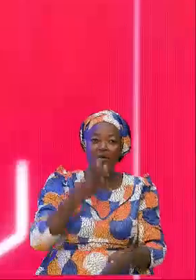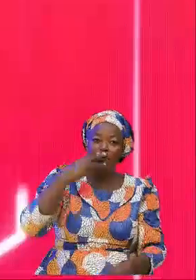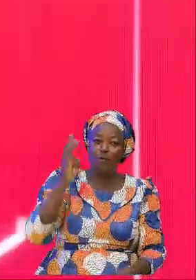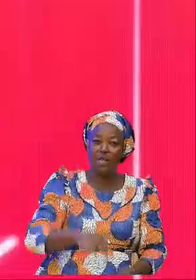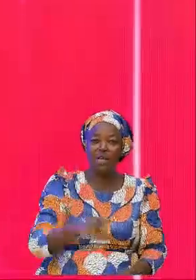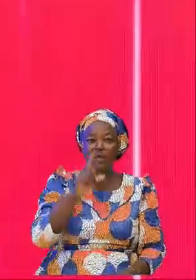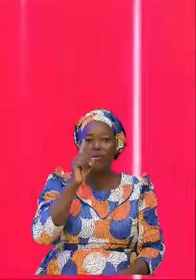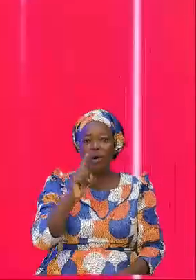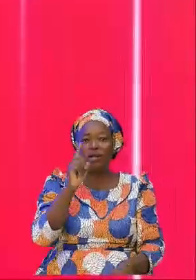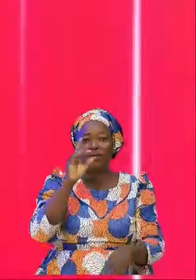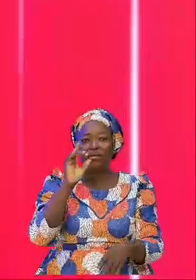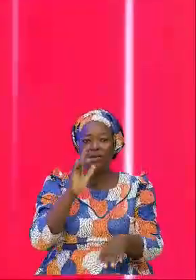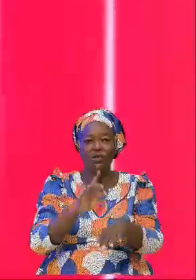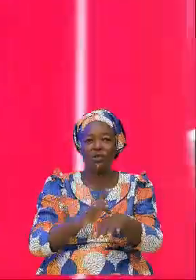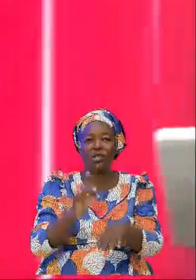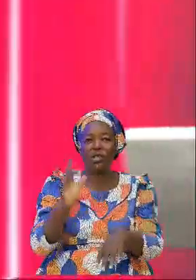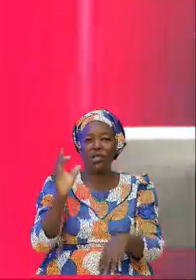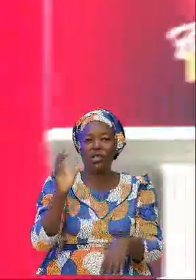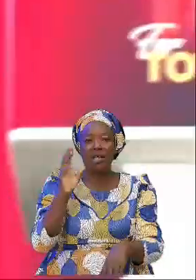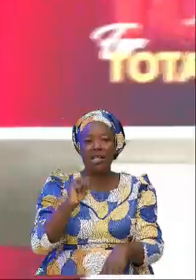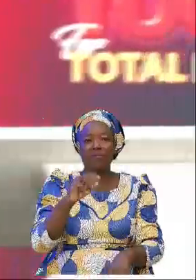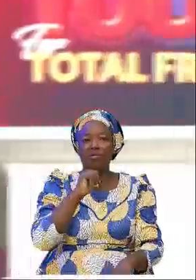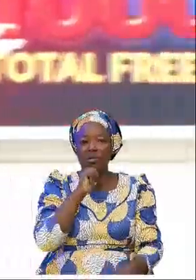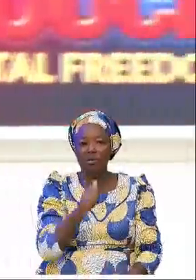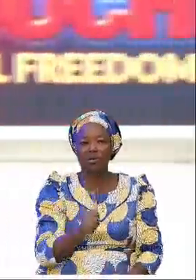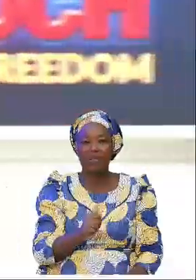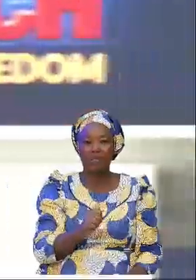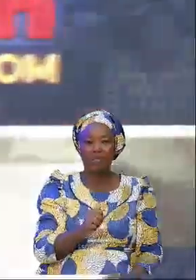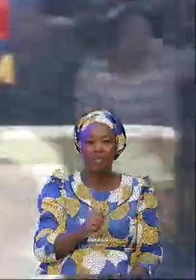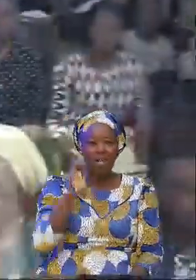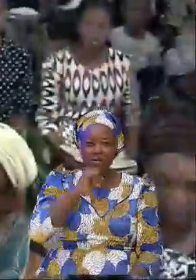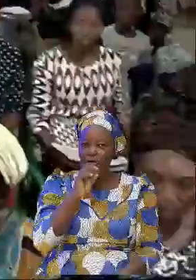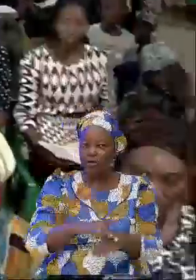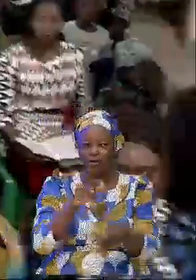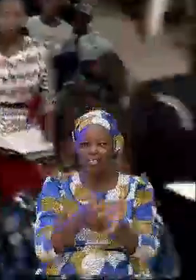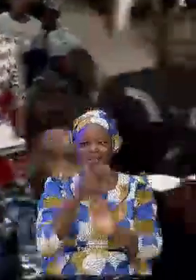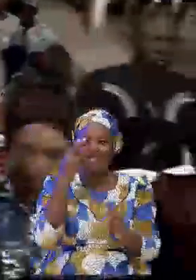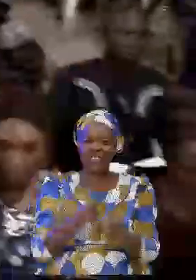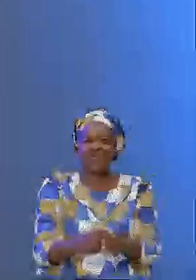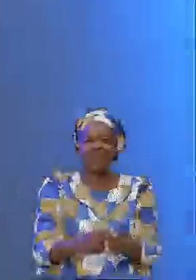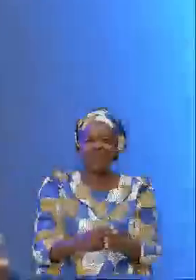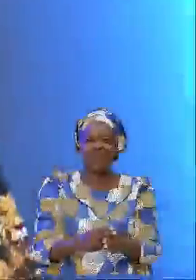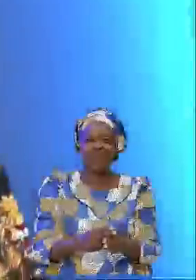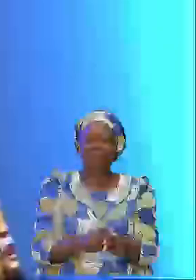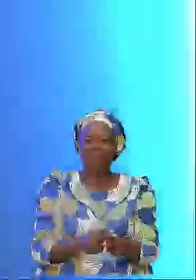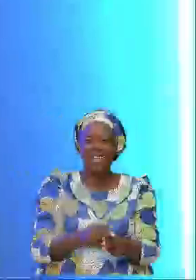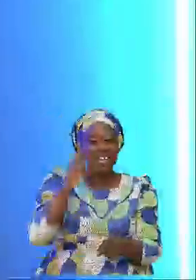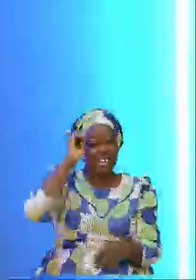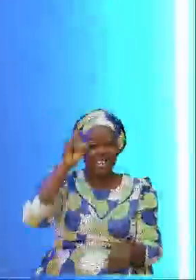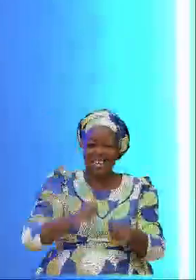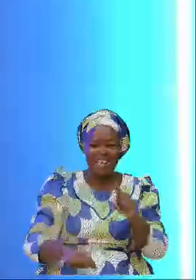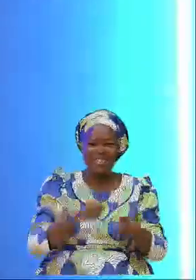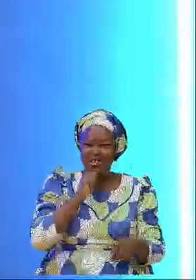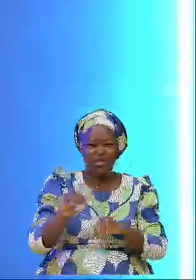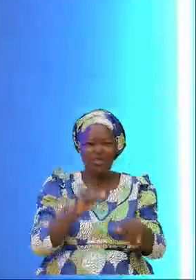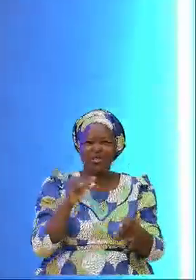keepeth himself. And that wicked one toucheth him not. He will